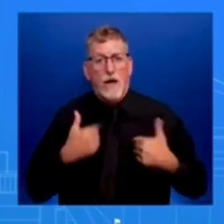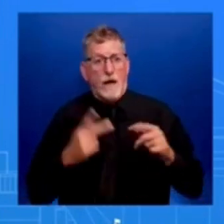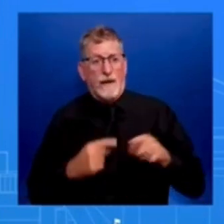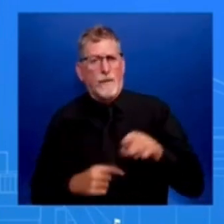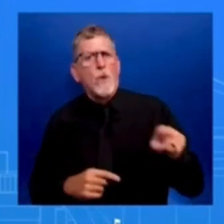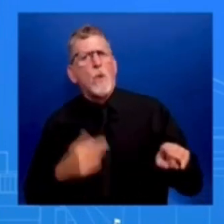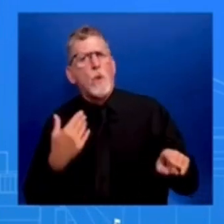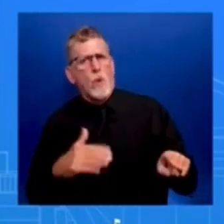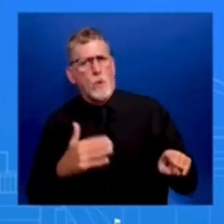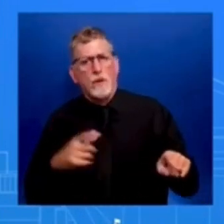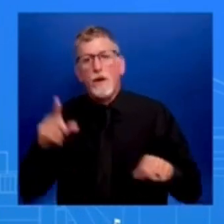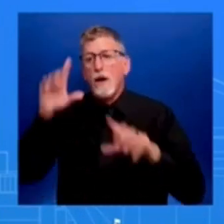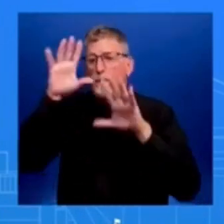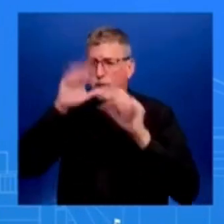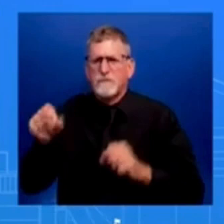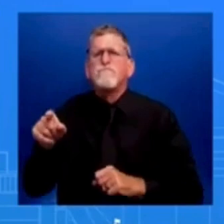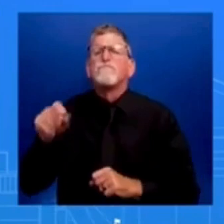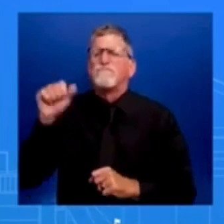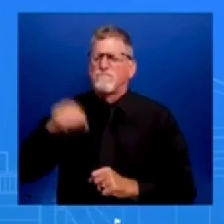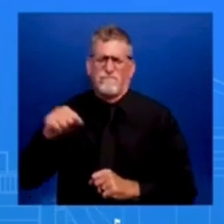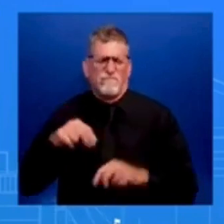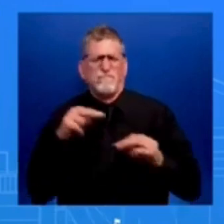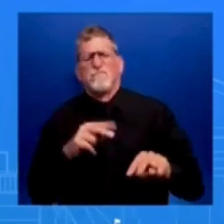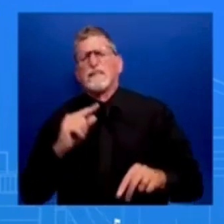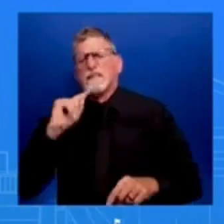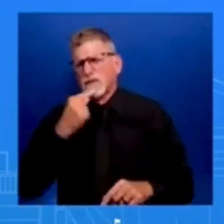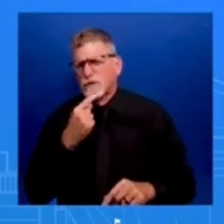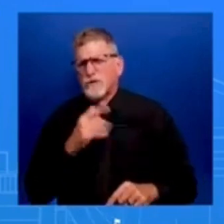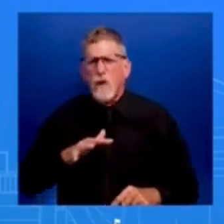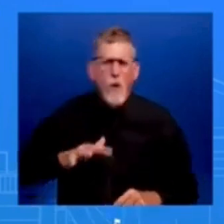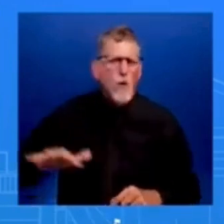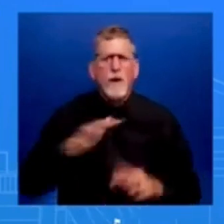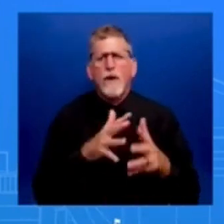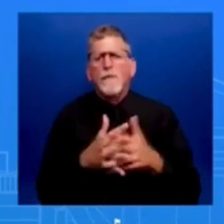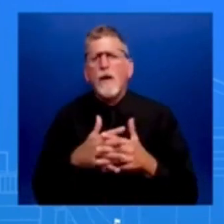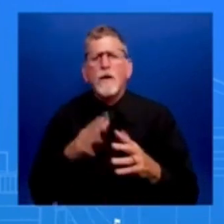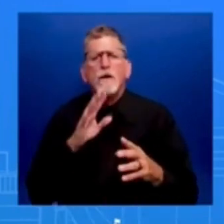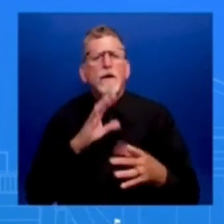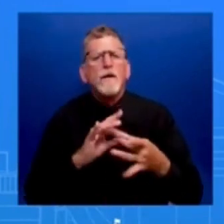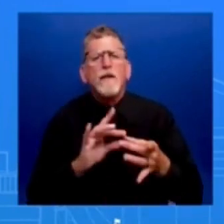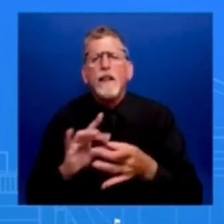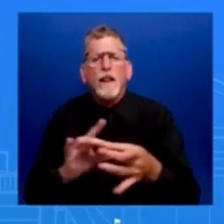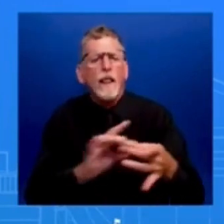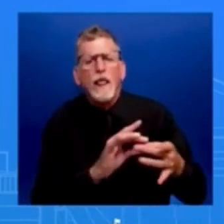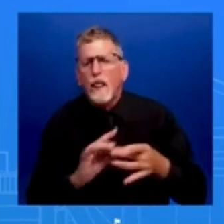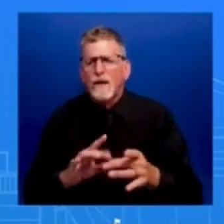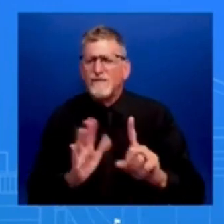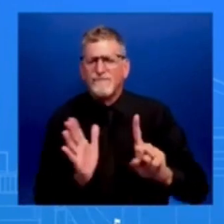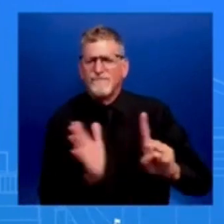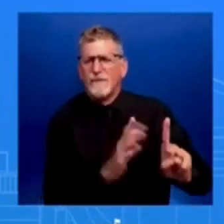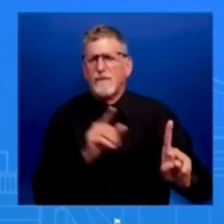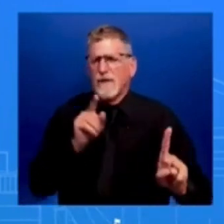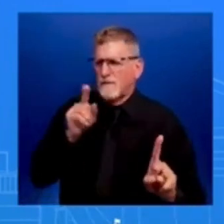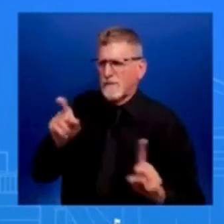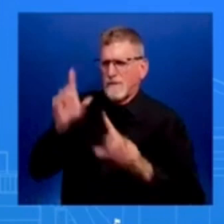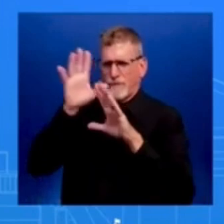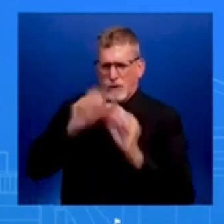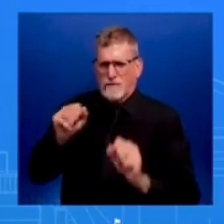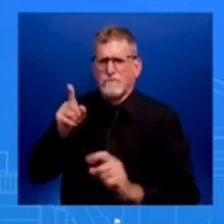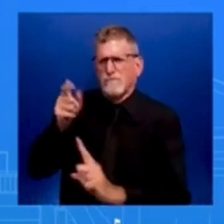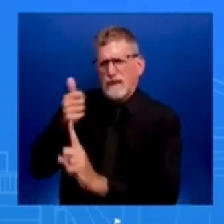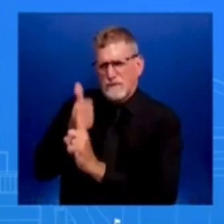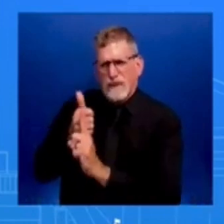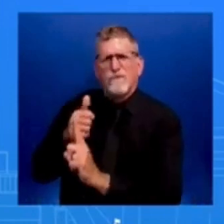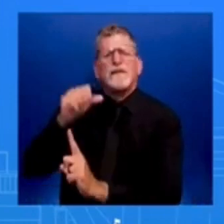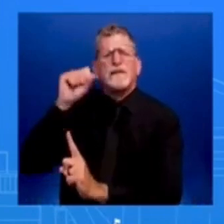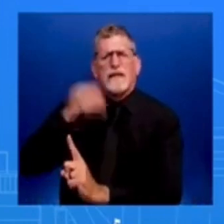can speak to what the president is going to continue to do. You talked about small cars, right? When you think about electric vehicles and what the president is going to be able to do